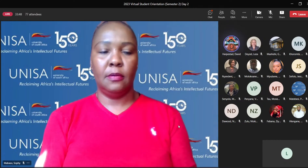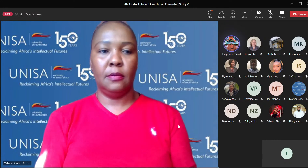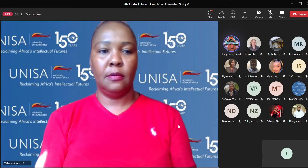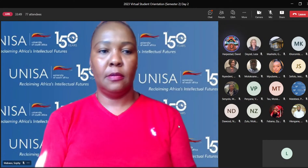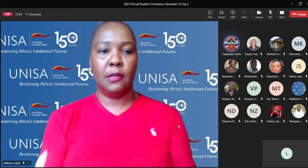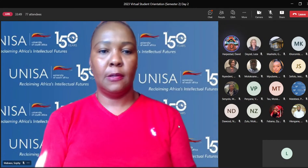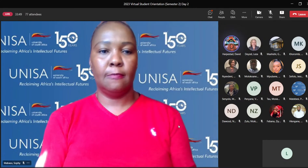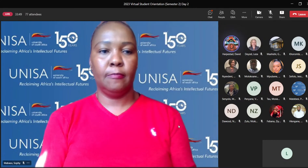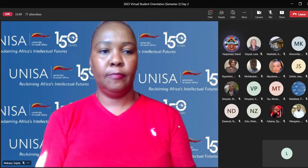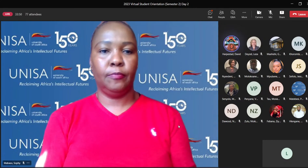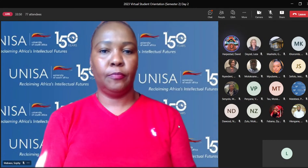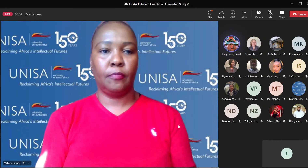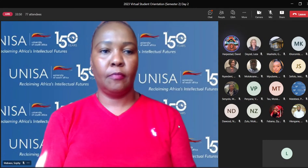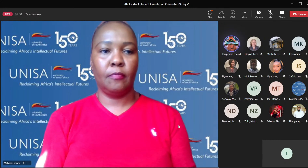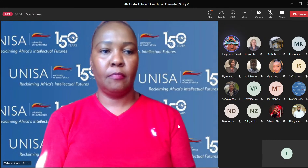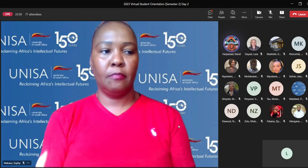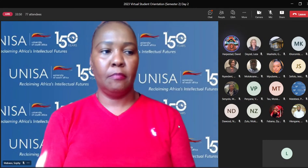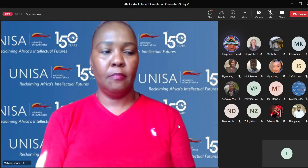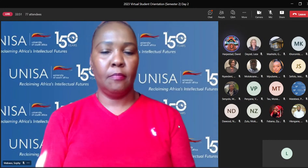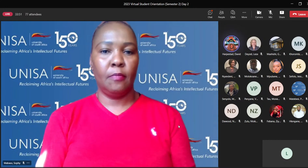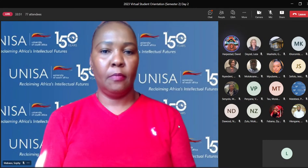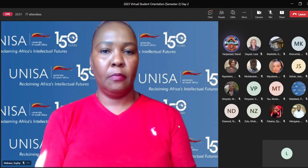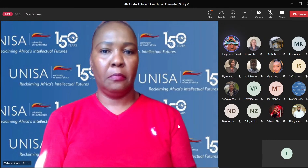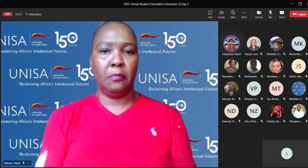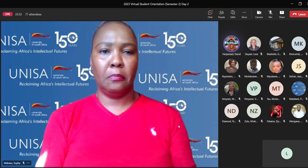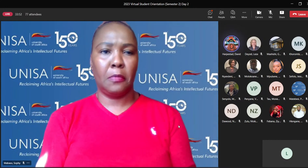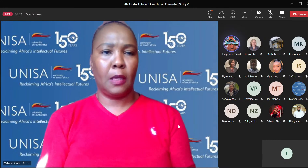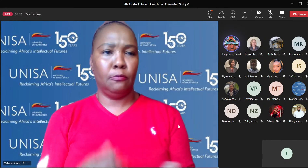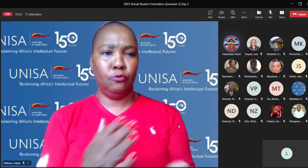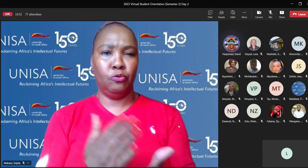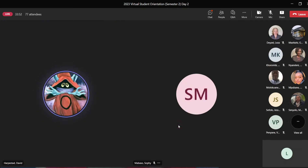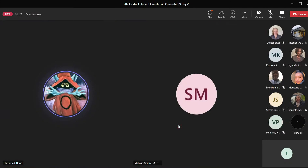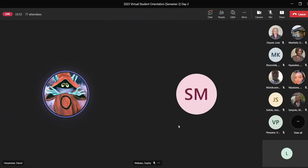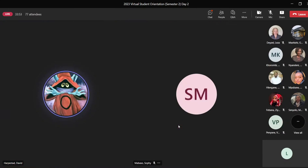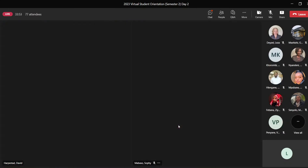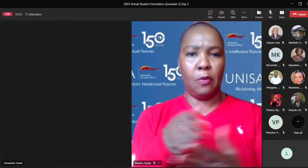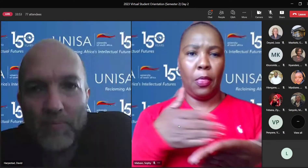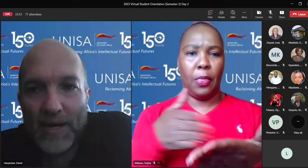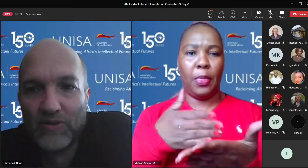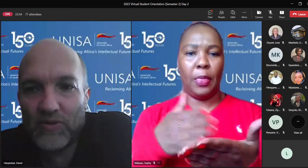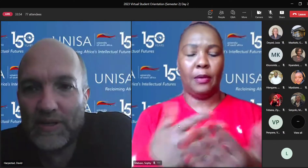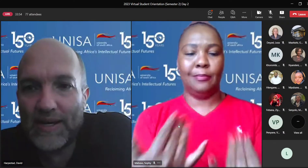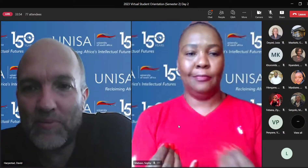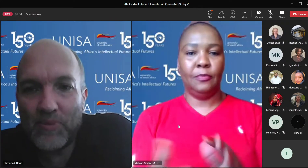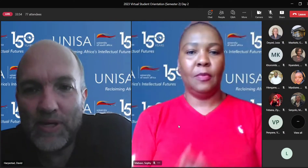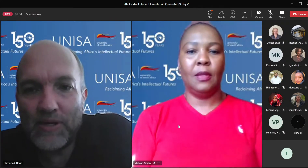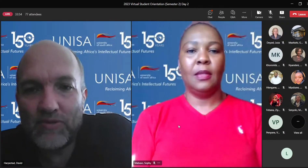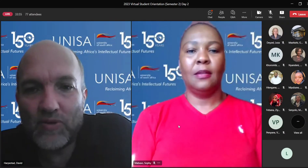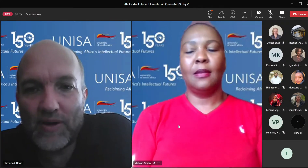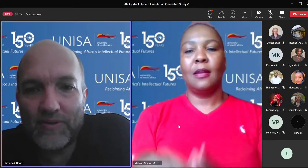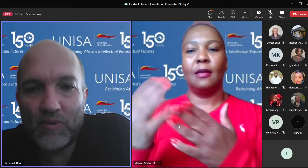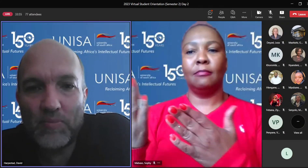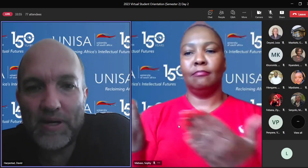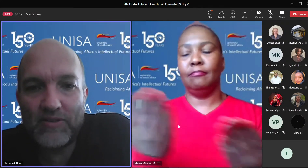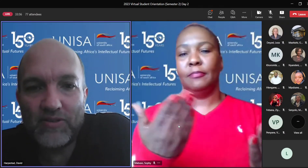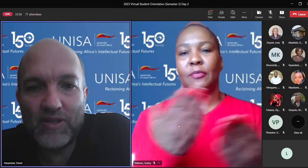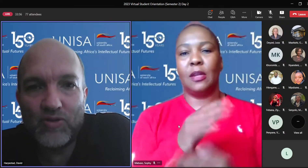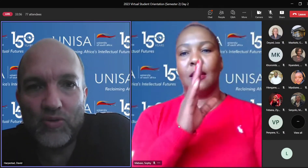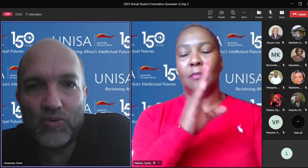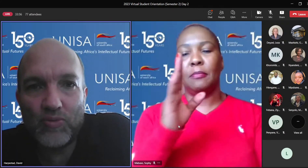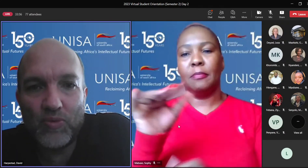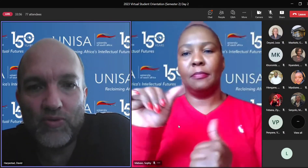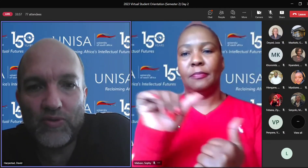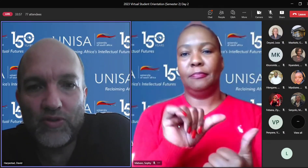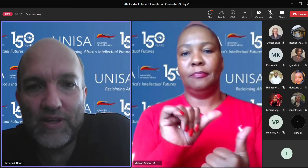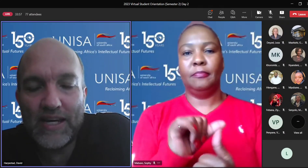Okay, I'm not sure. It doesn't seem that she's connected. All right, in that case, colleagues, we'll come back to the library. So I think we might just